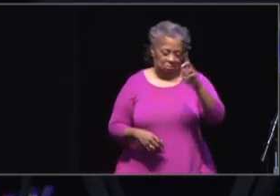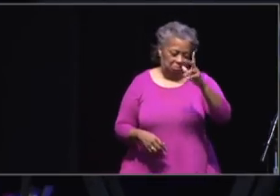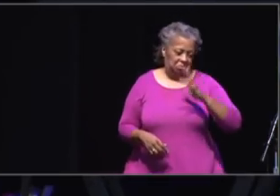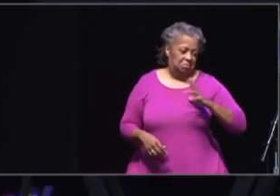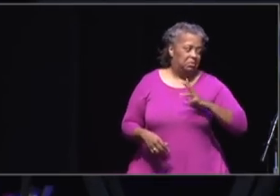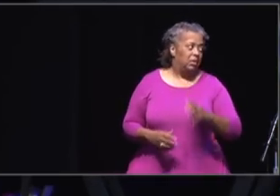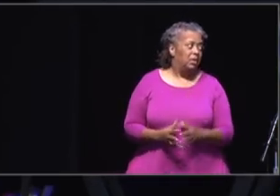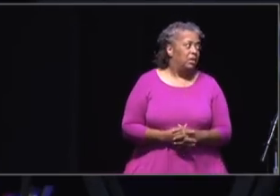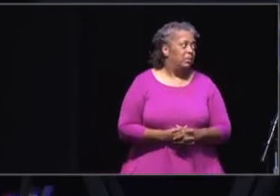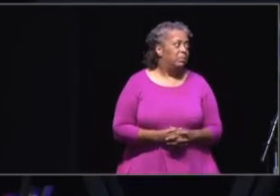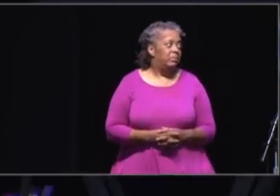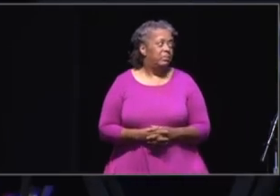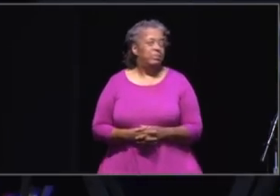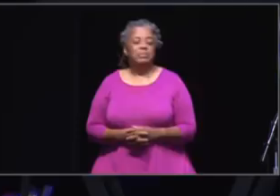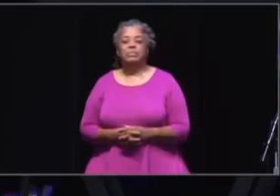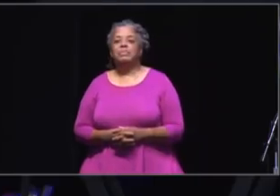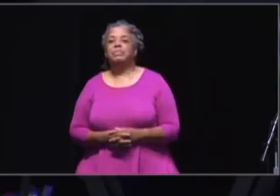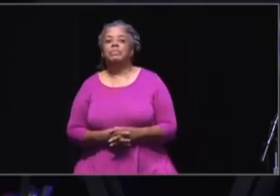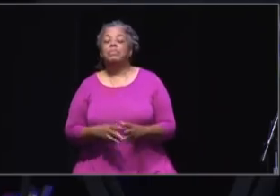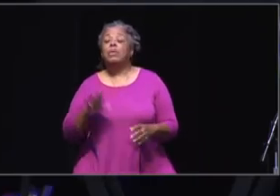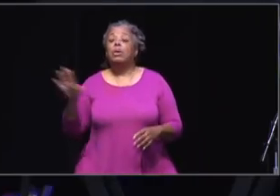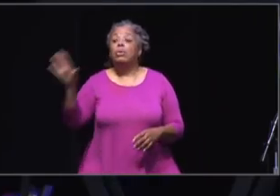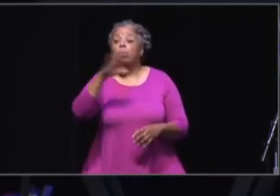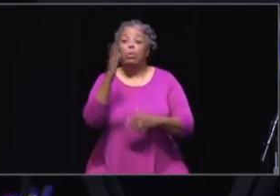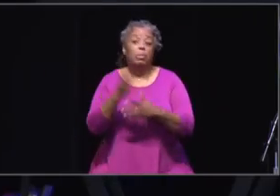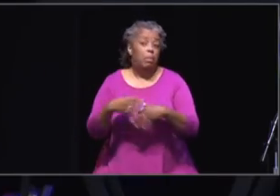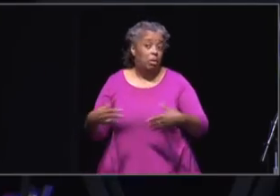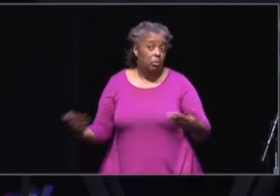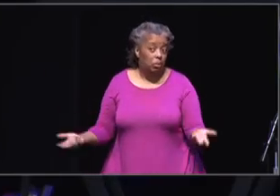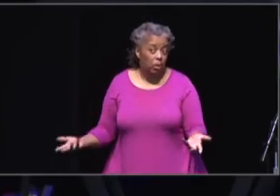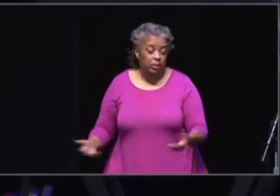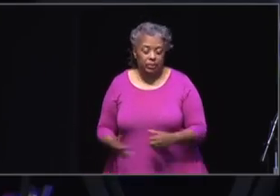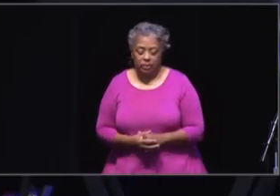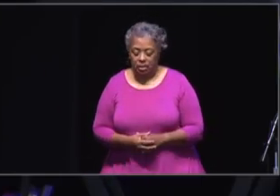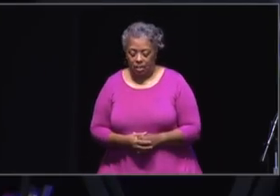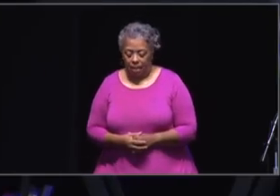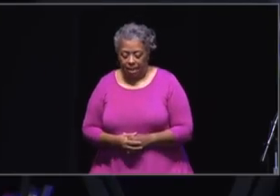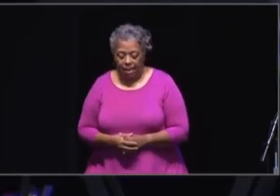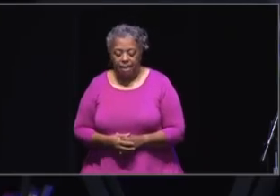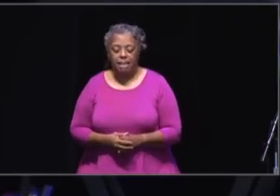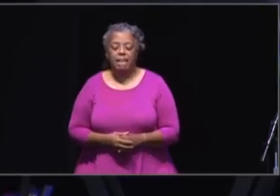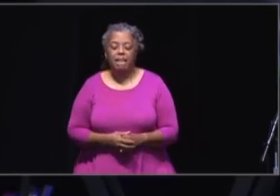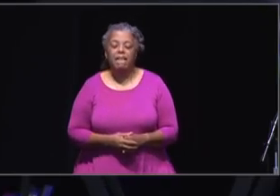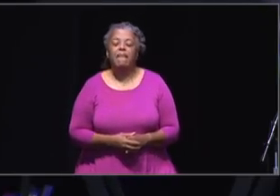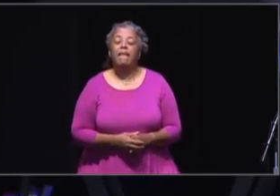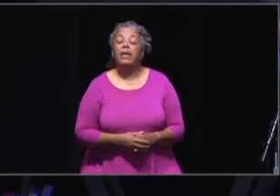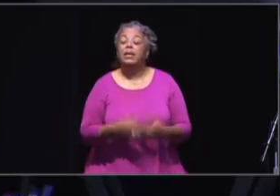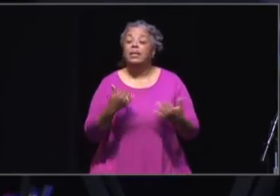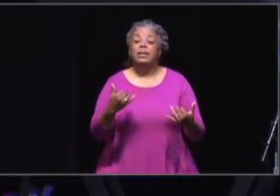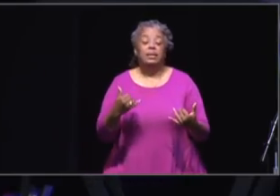Okay. So this is your part. Now let us